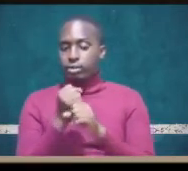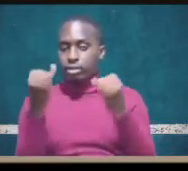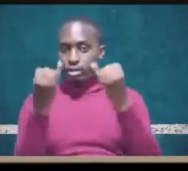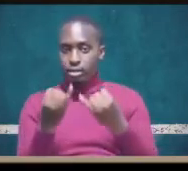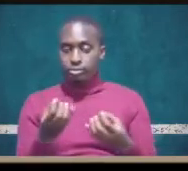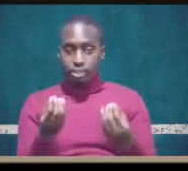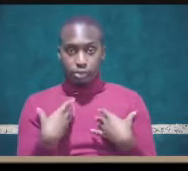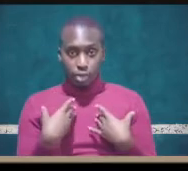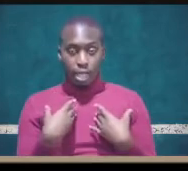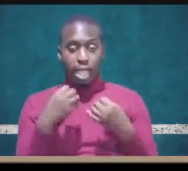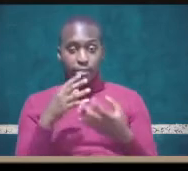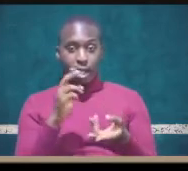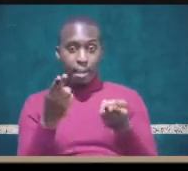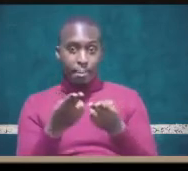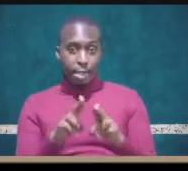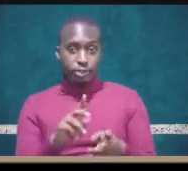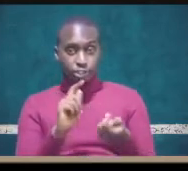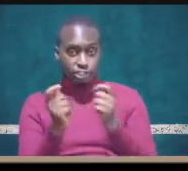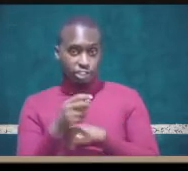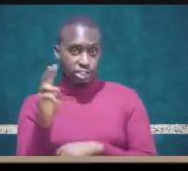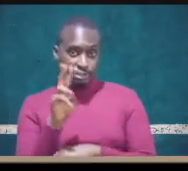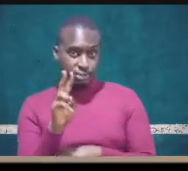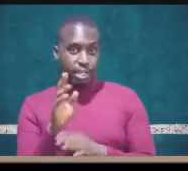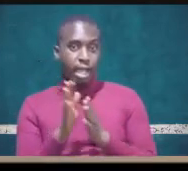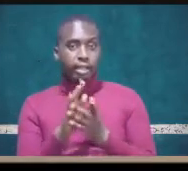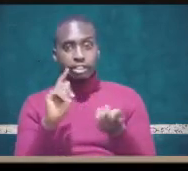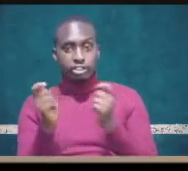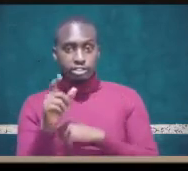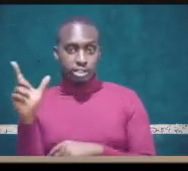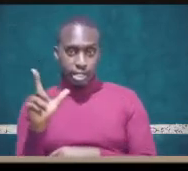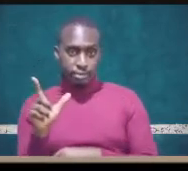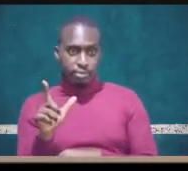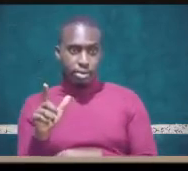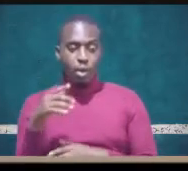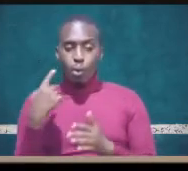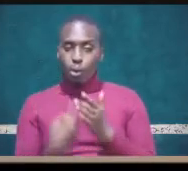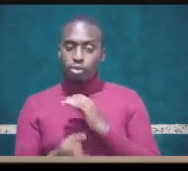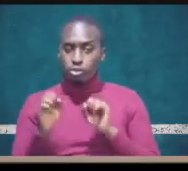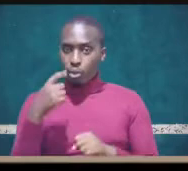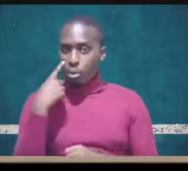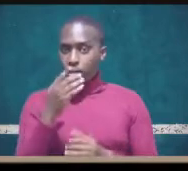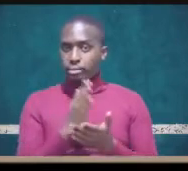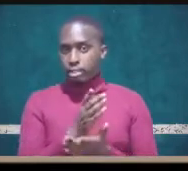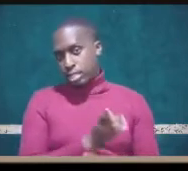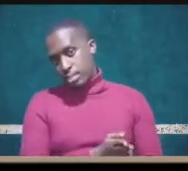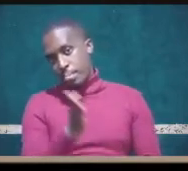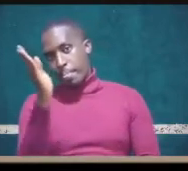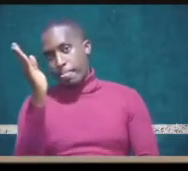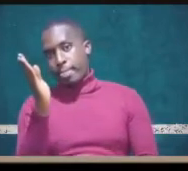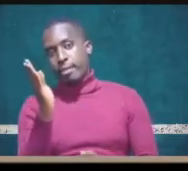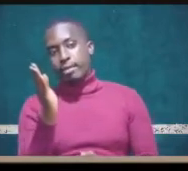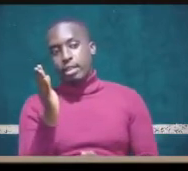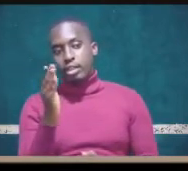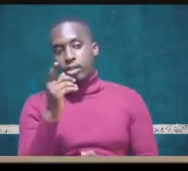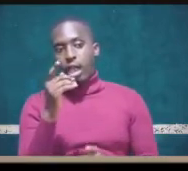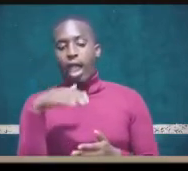give, if there is a change of the voltage and the change of length, what you can find is this line, is this